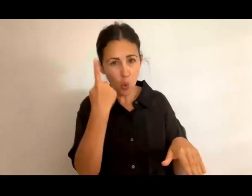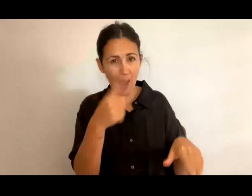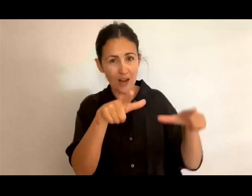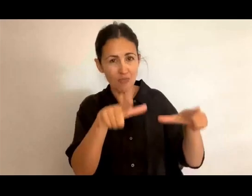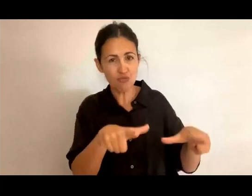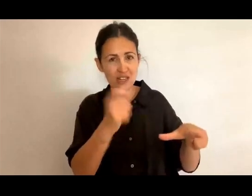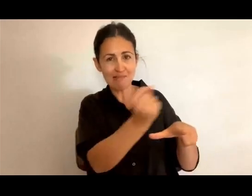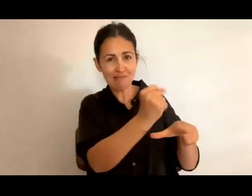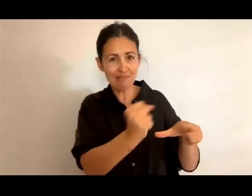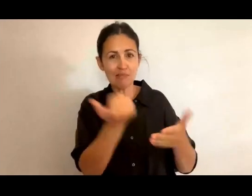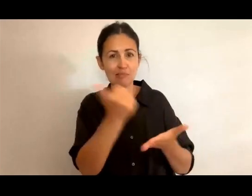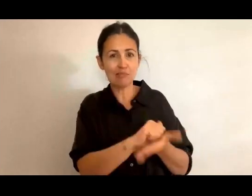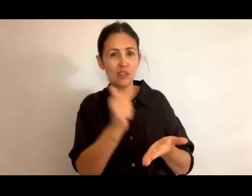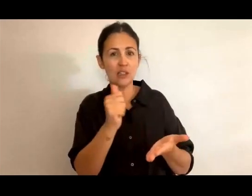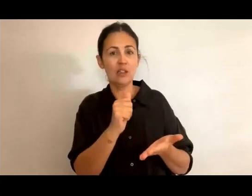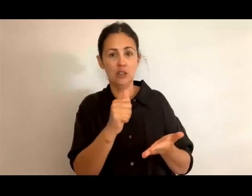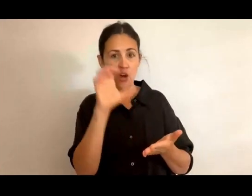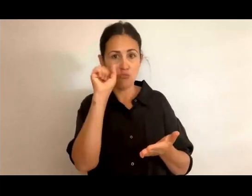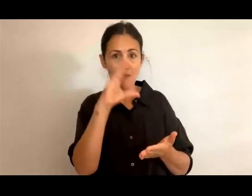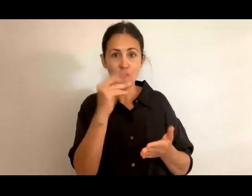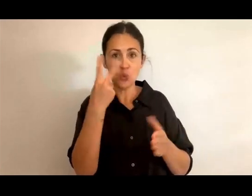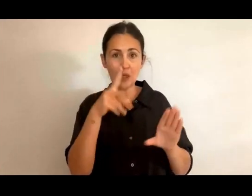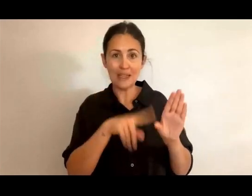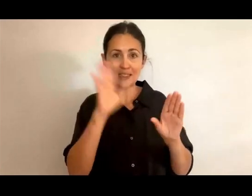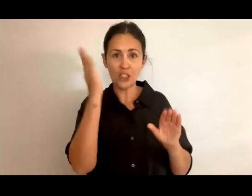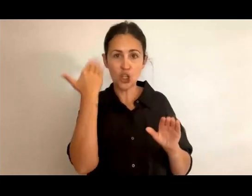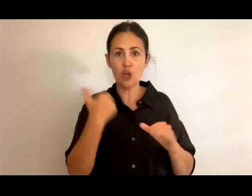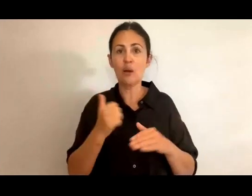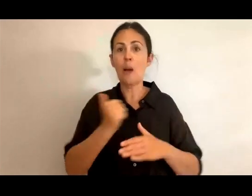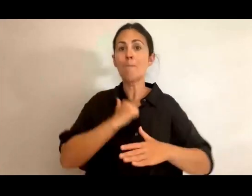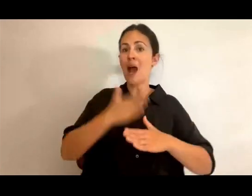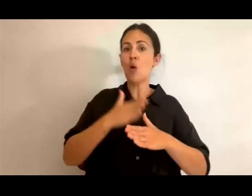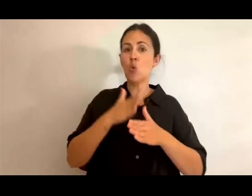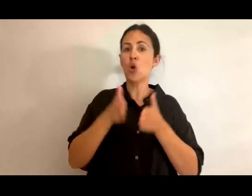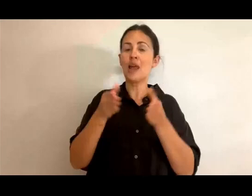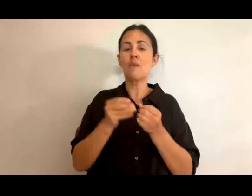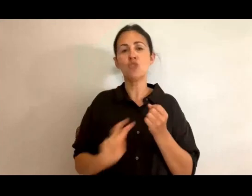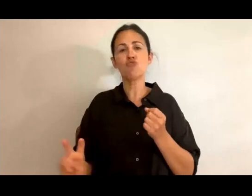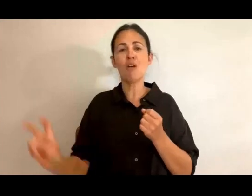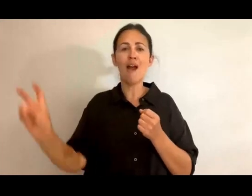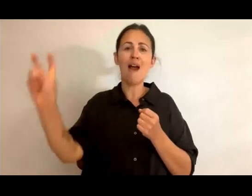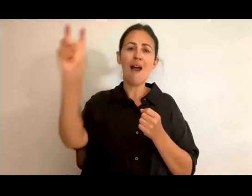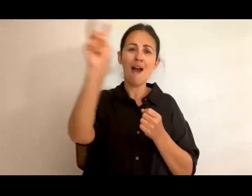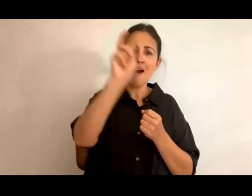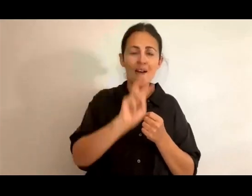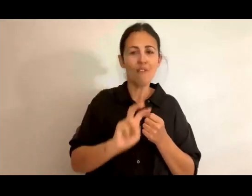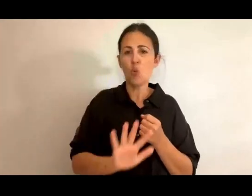been able to travel to the Northern Territory, Torres Strait. I've worked up in Mara Island making prints,